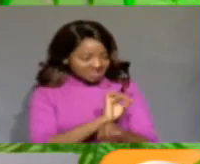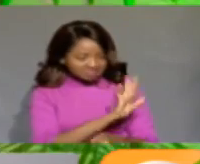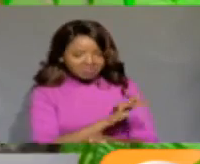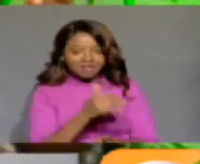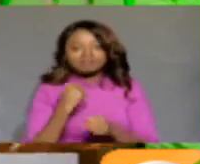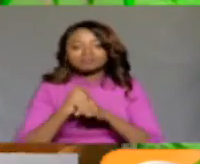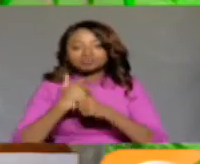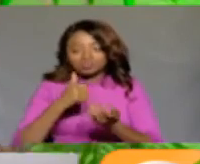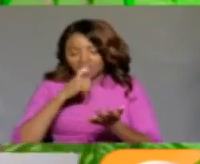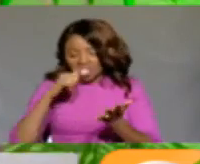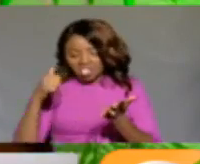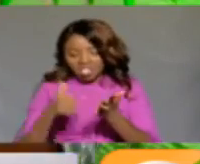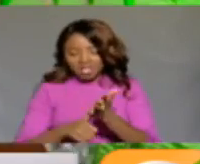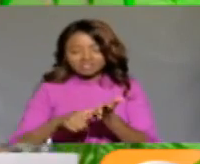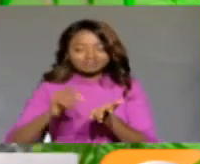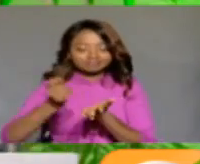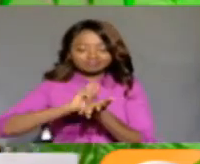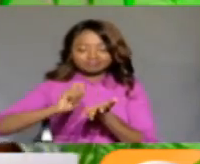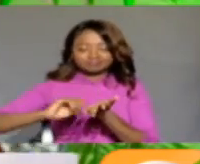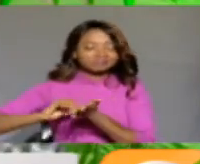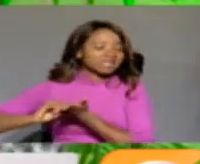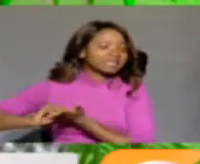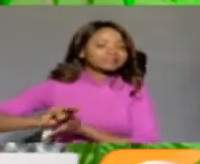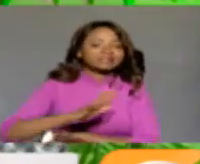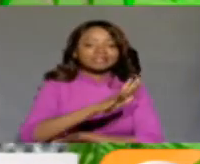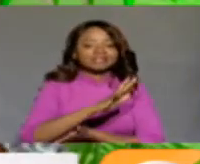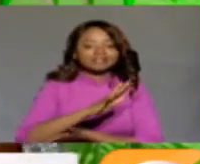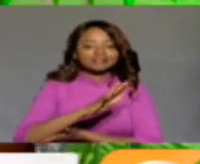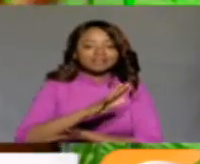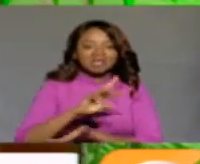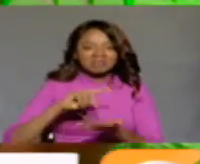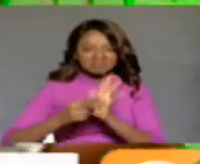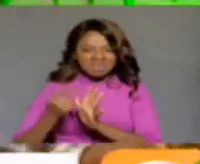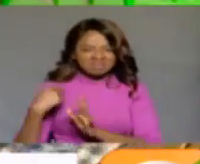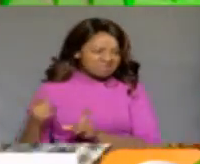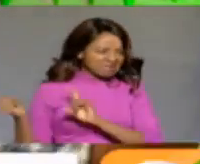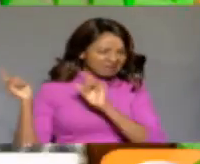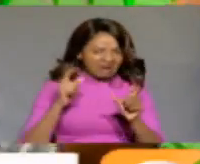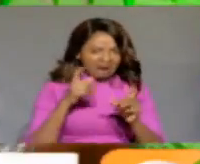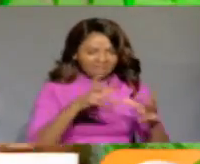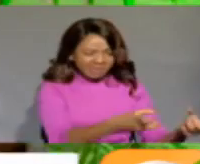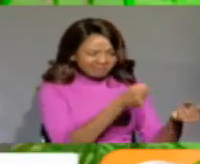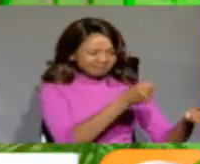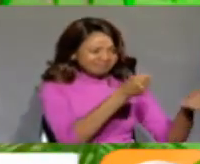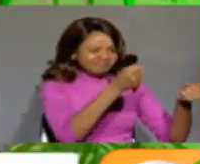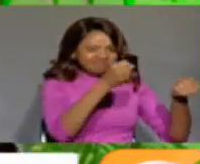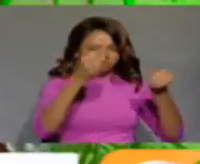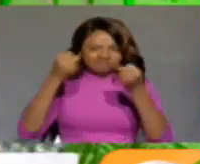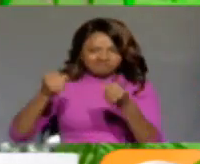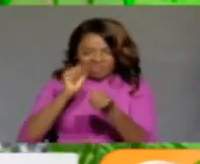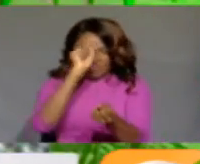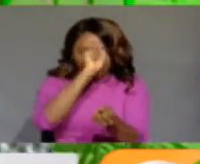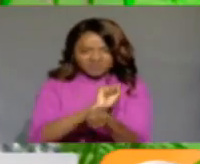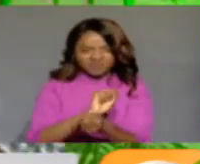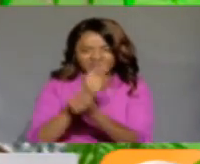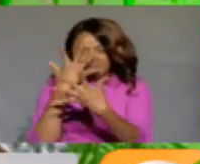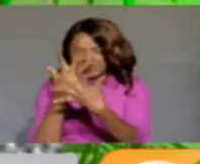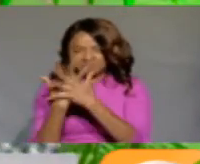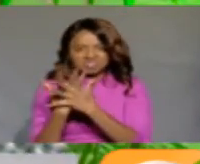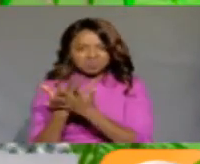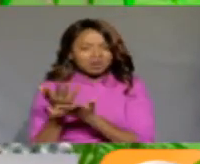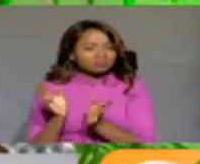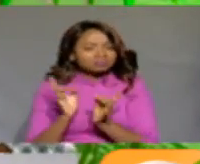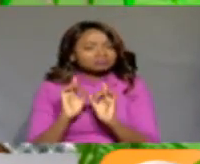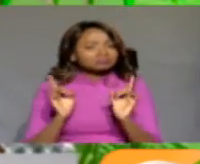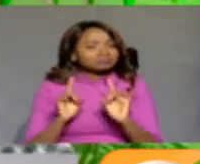all the other theatrics that we see within the African setup to arrest you and arraign you in court and now lock you up behind the prisons.